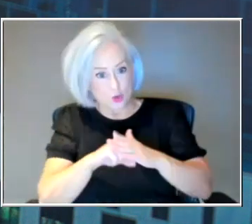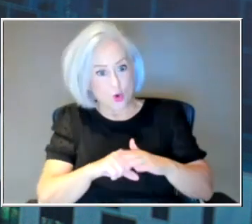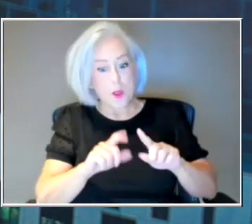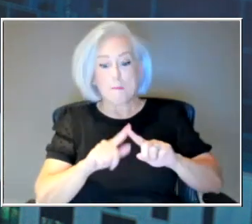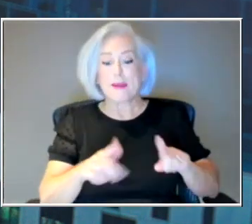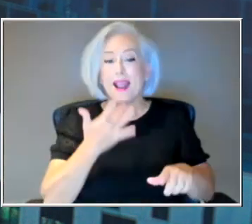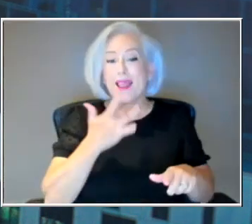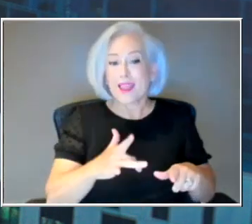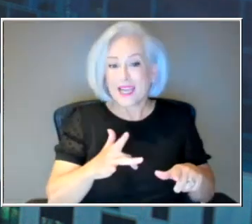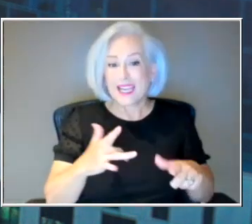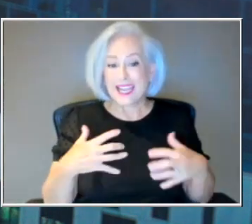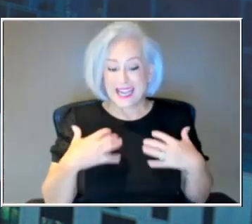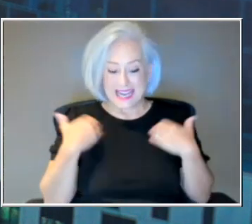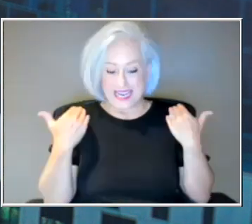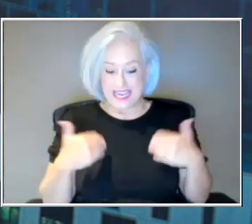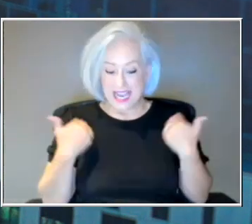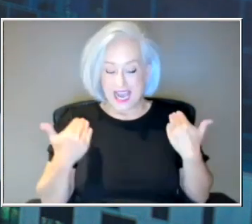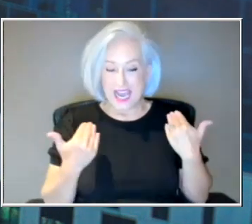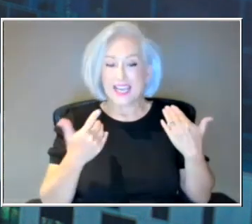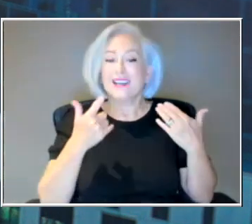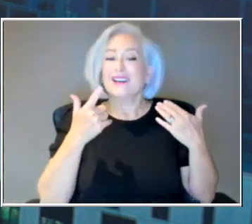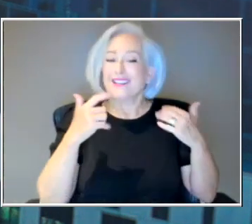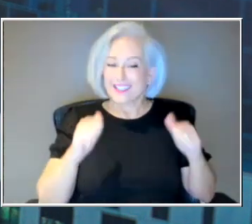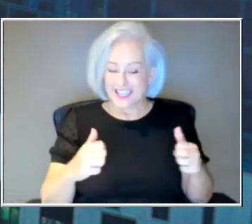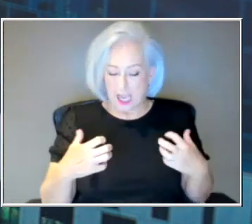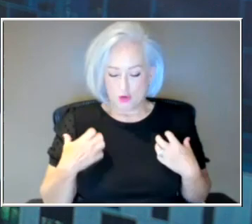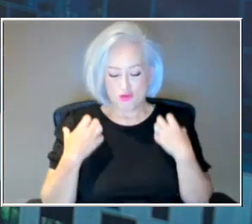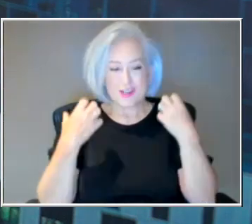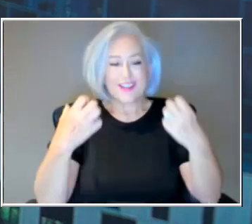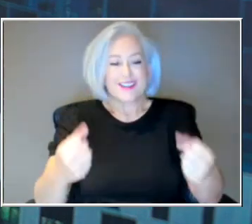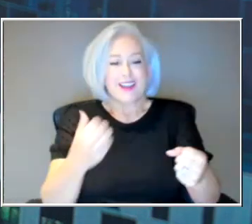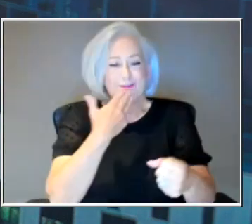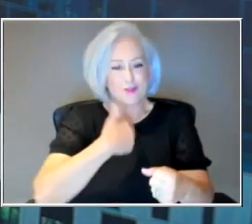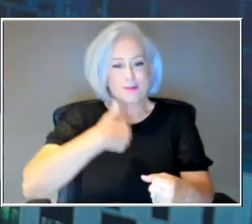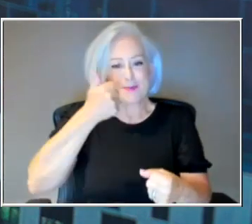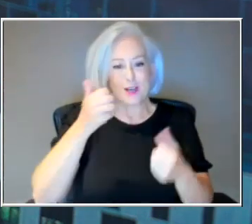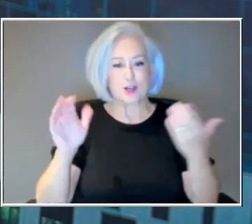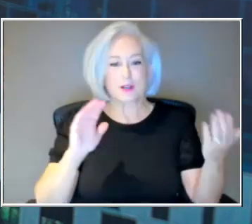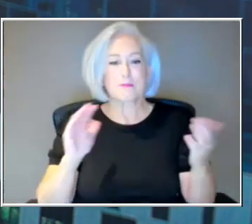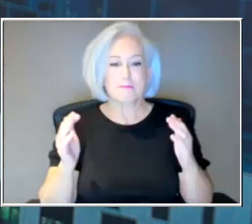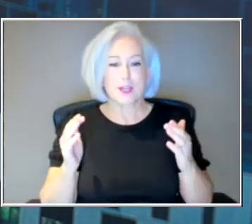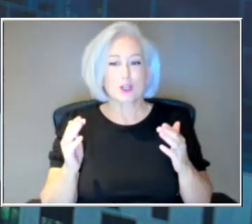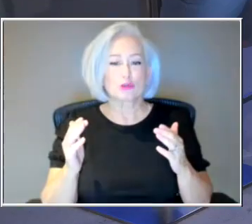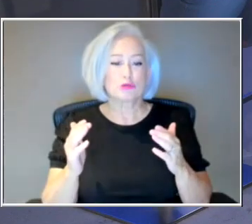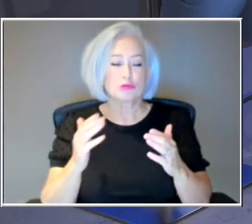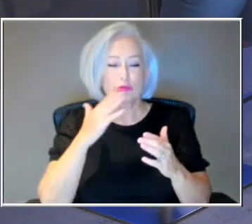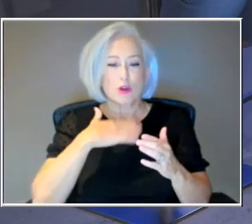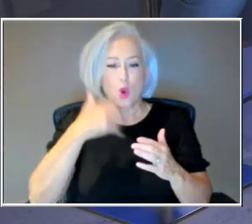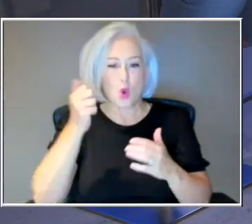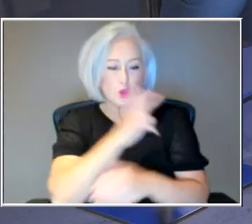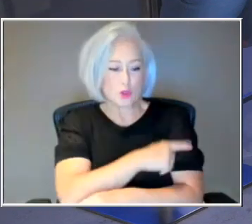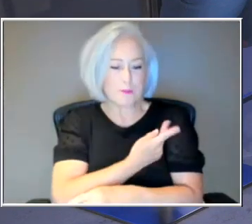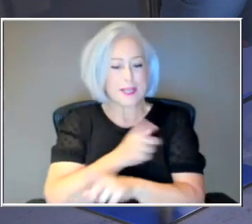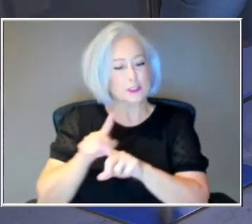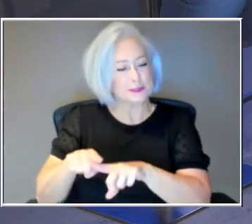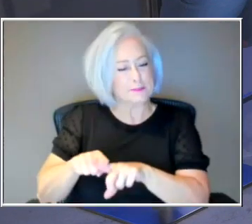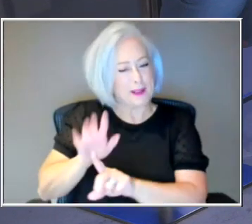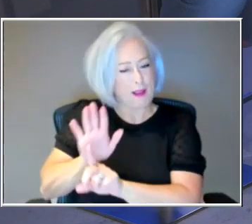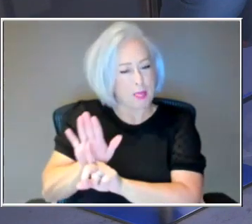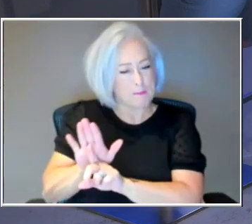can recover more fully than older patients might be able to in certain circumstances. How do you keep patients hopeful during